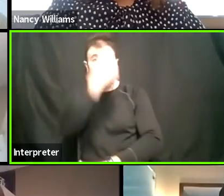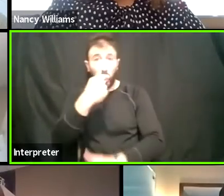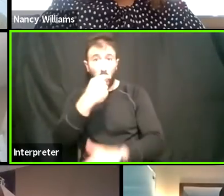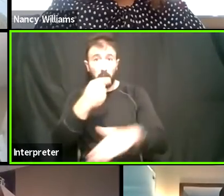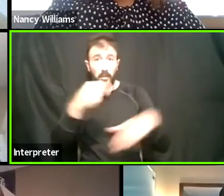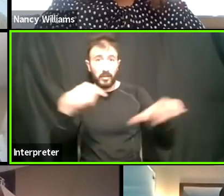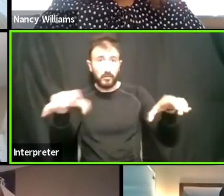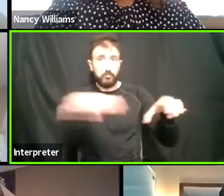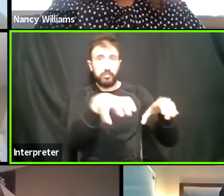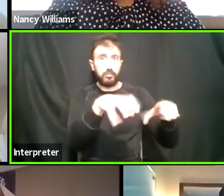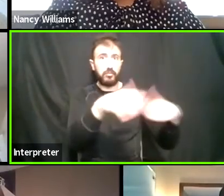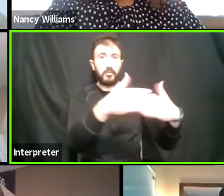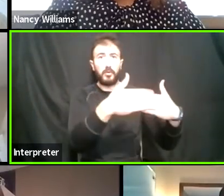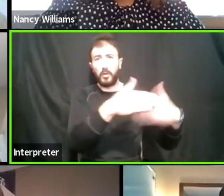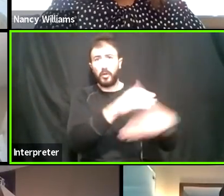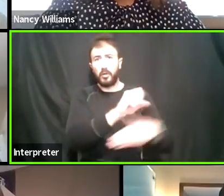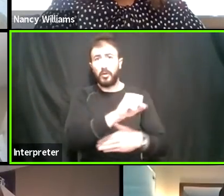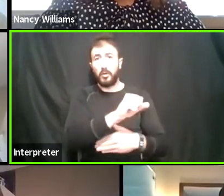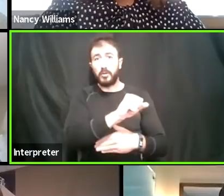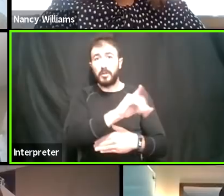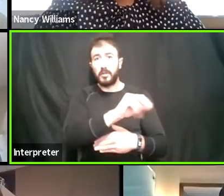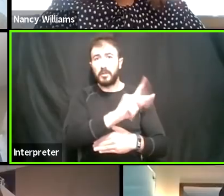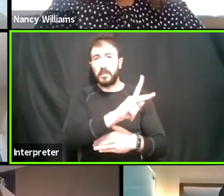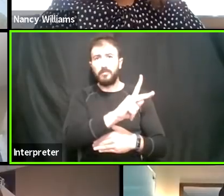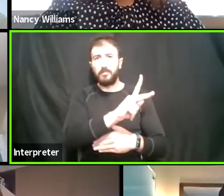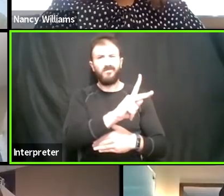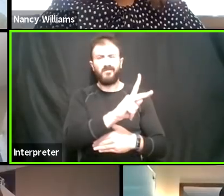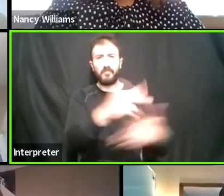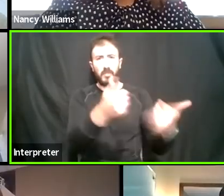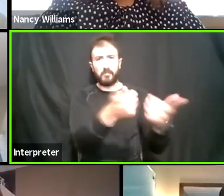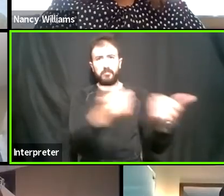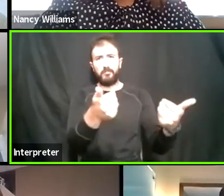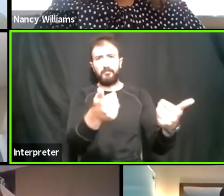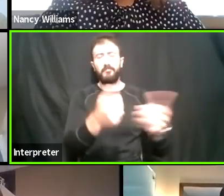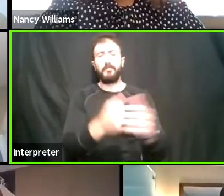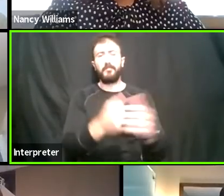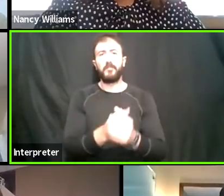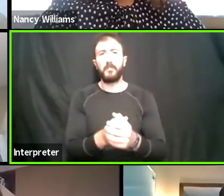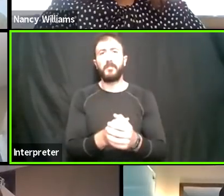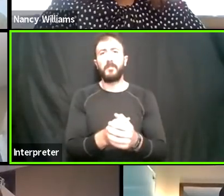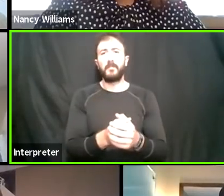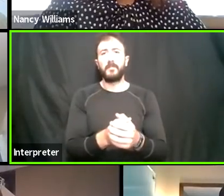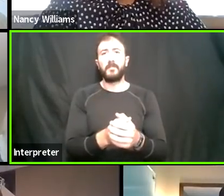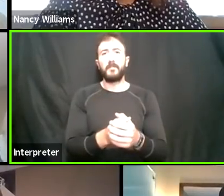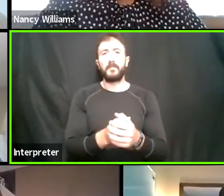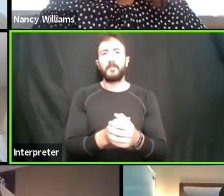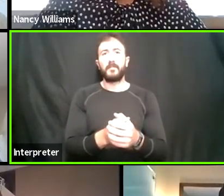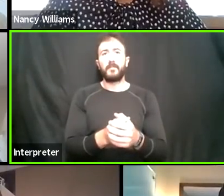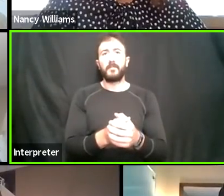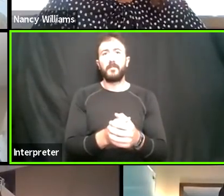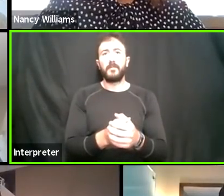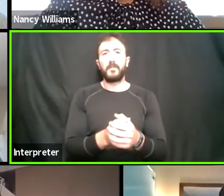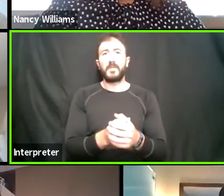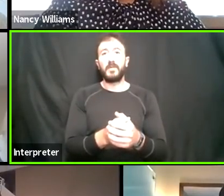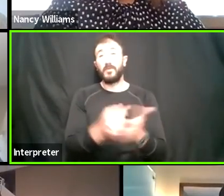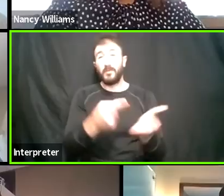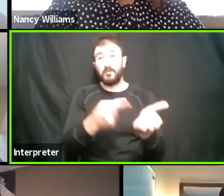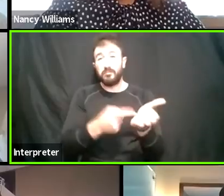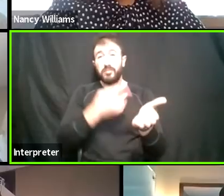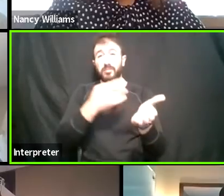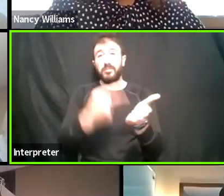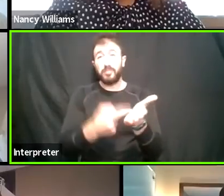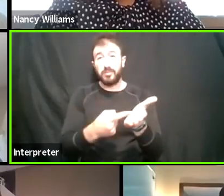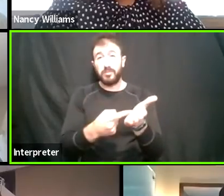do recognize that students may have some very short time during which they're closer than 6 feet apart. That's why we're wearing